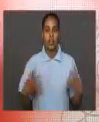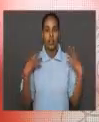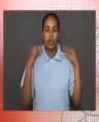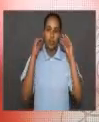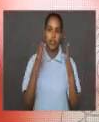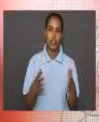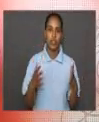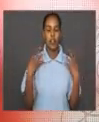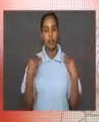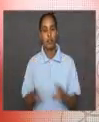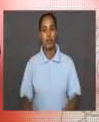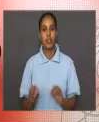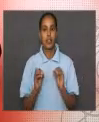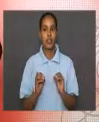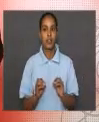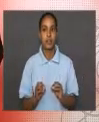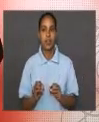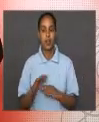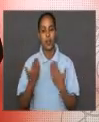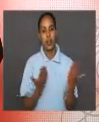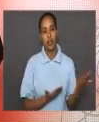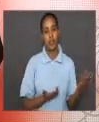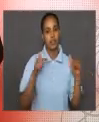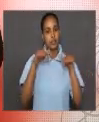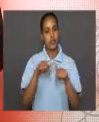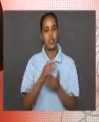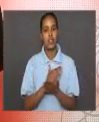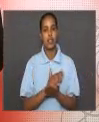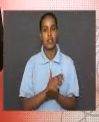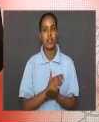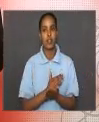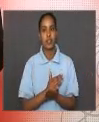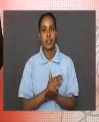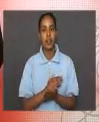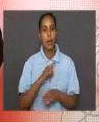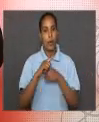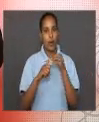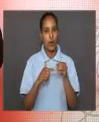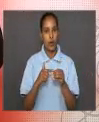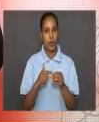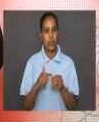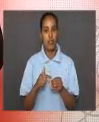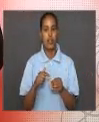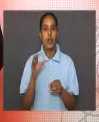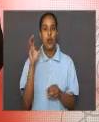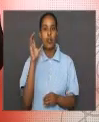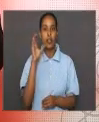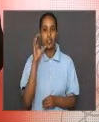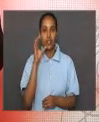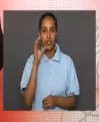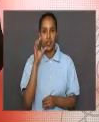Hello, teacher. Hello, students. Welcome to today's lesson about